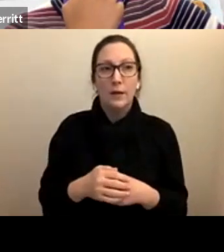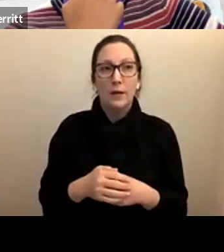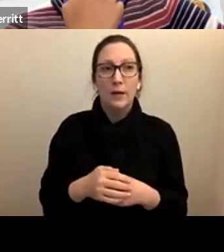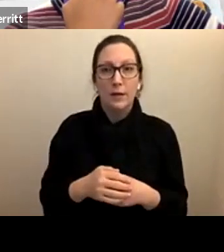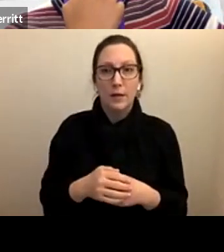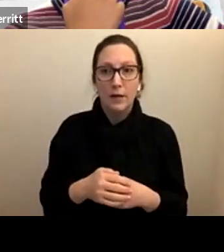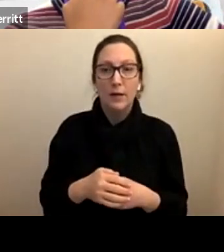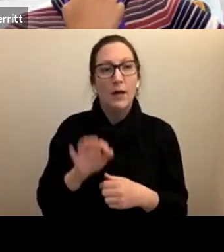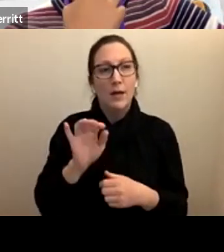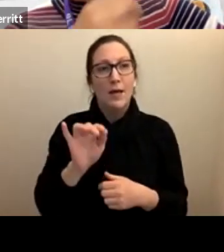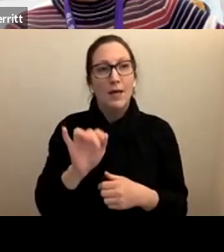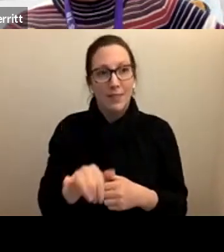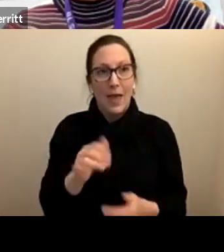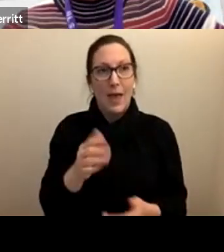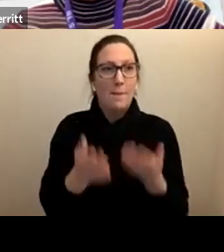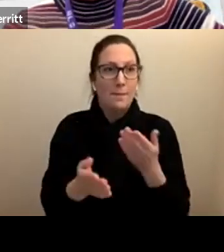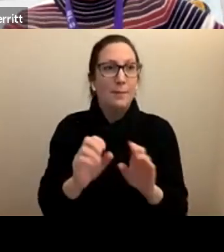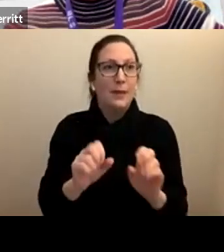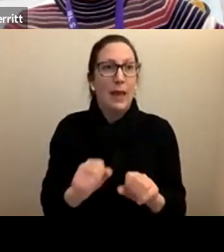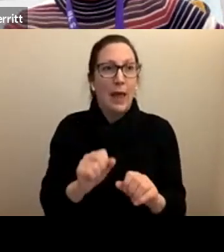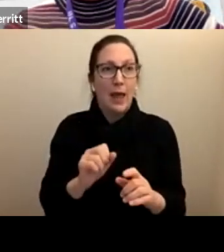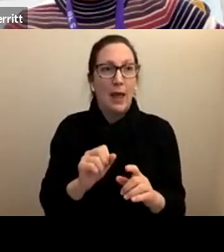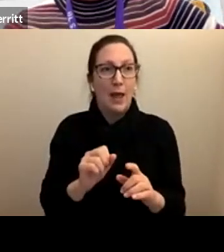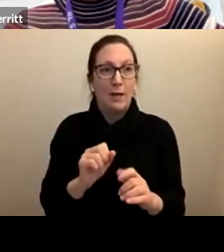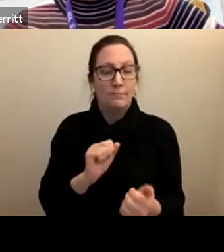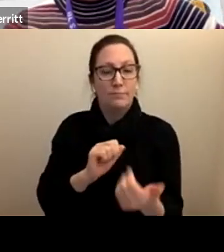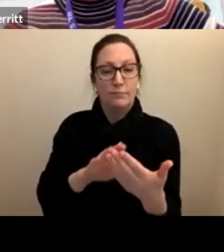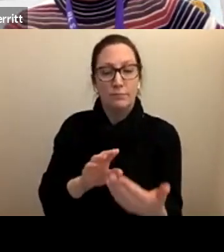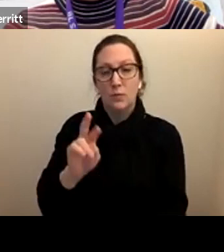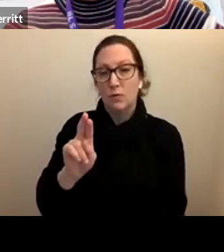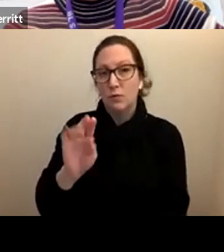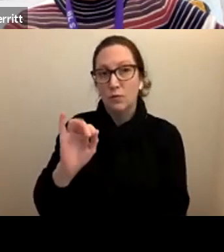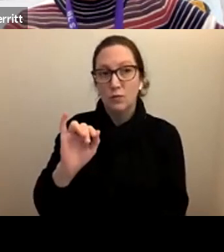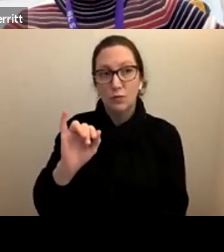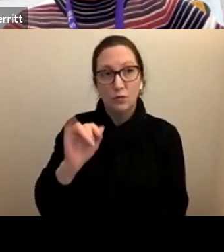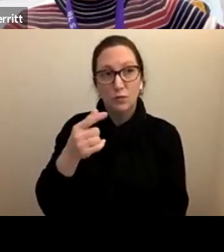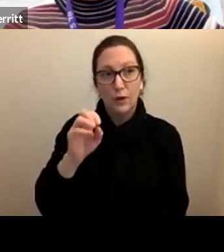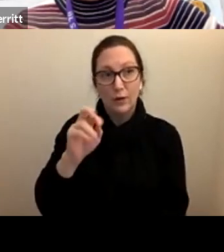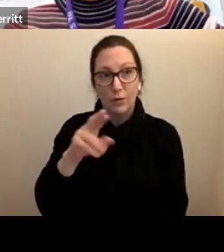accommodate some of the rigor and preparation question.